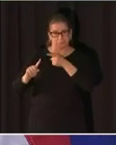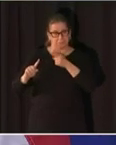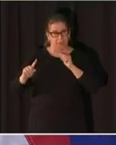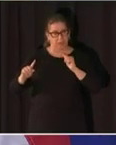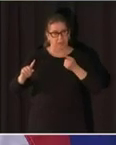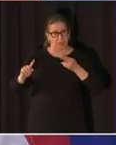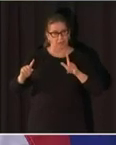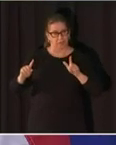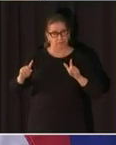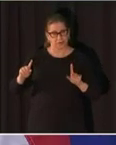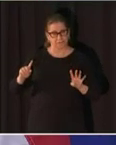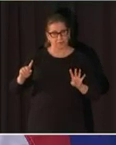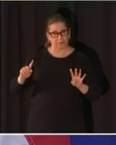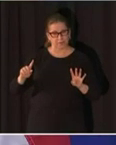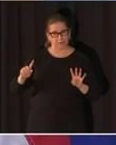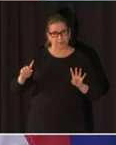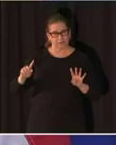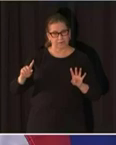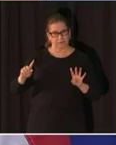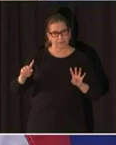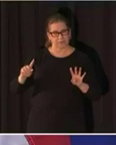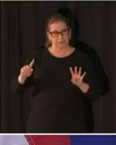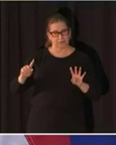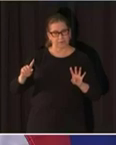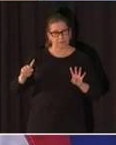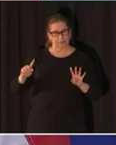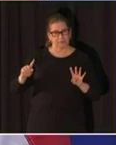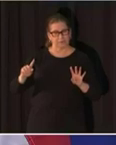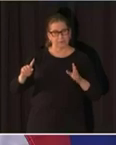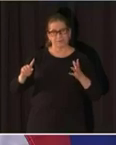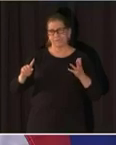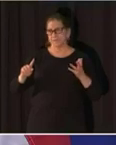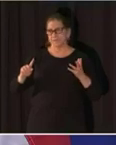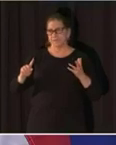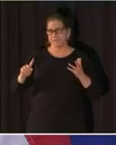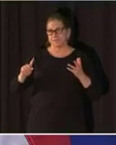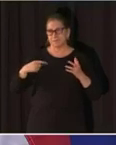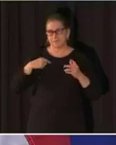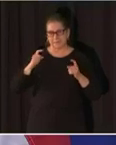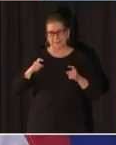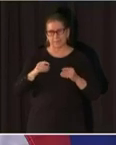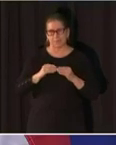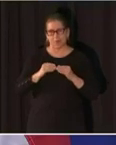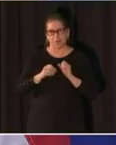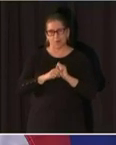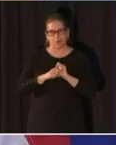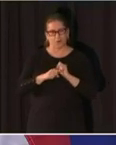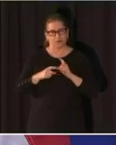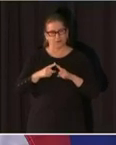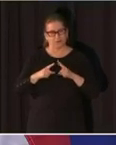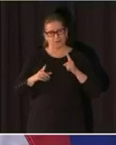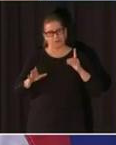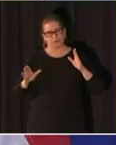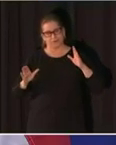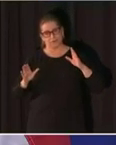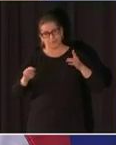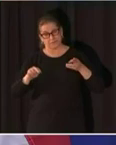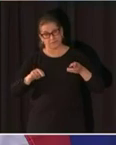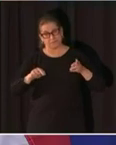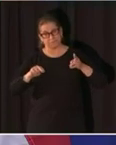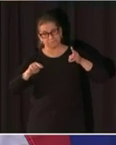to make sure that we can save lives in the District of Columbia. So we will be, based on today's order that I'm going to